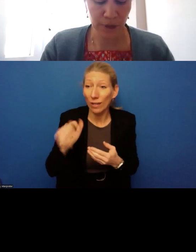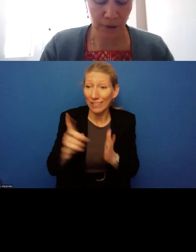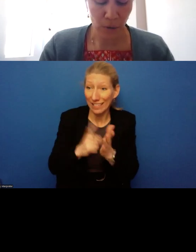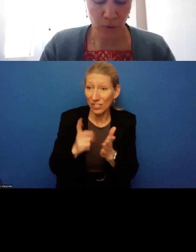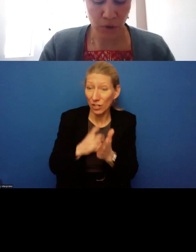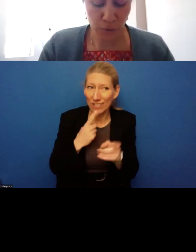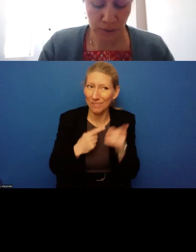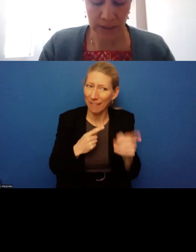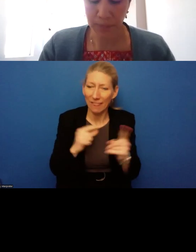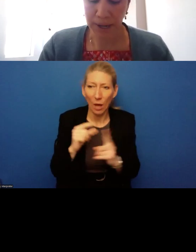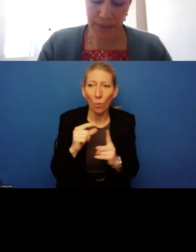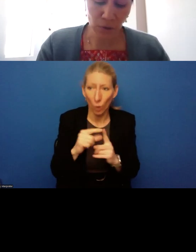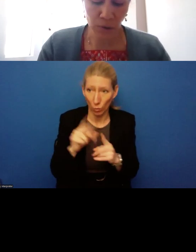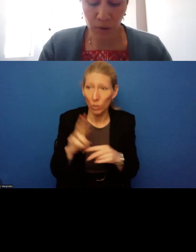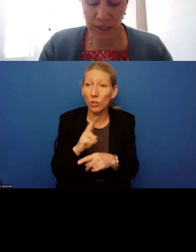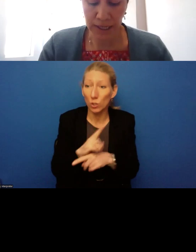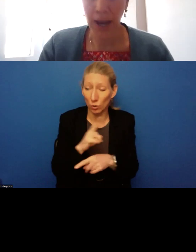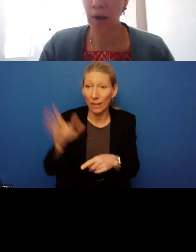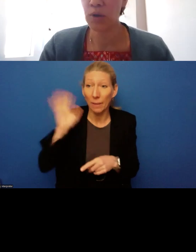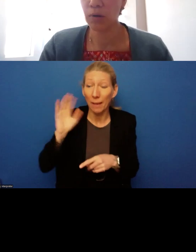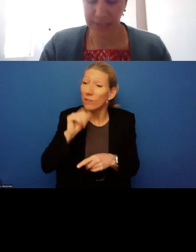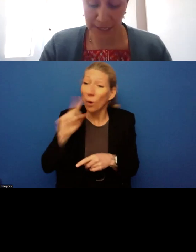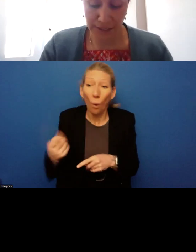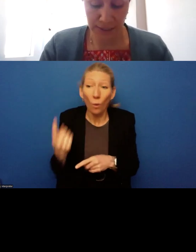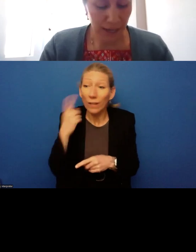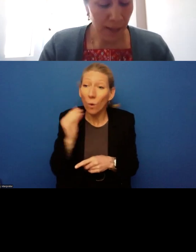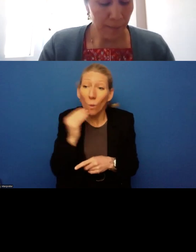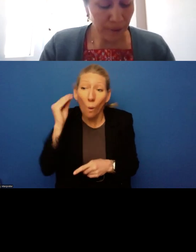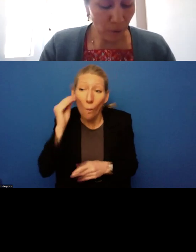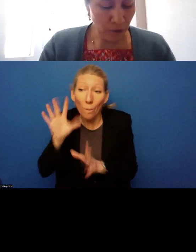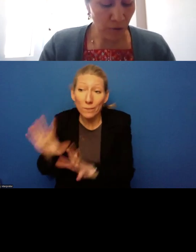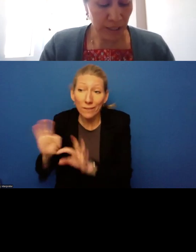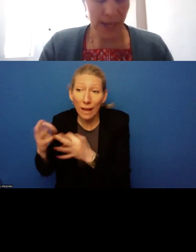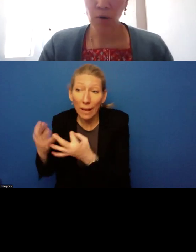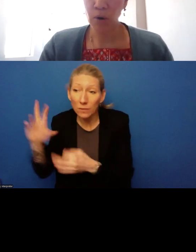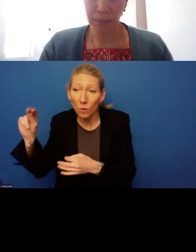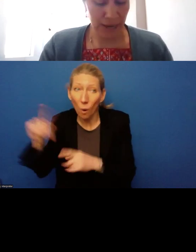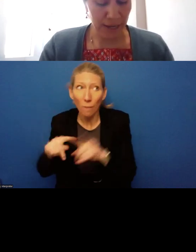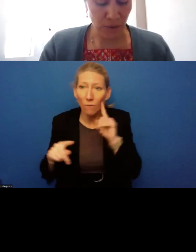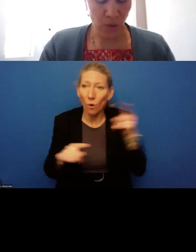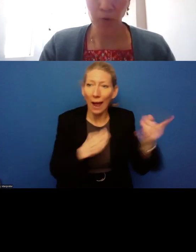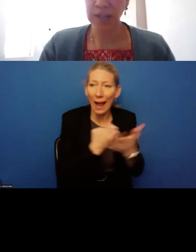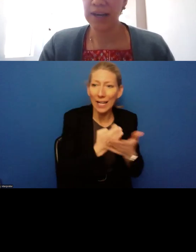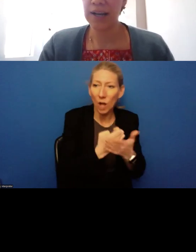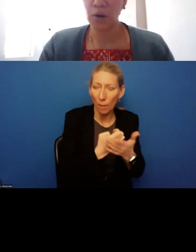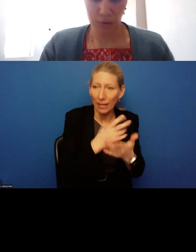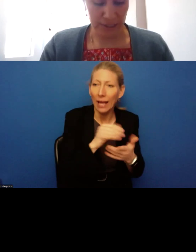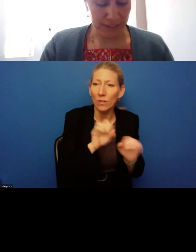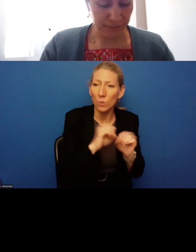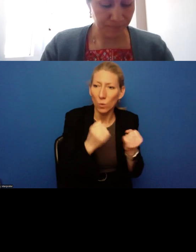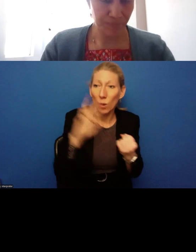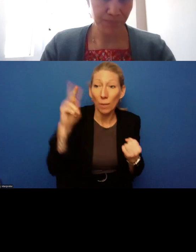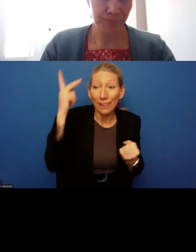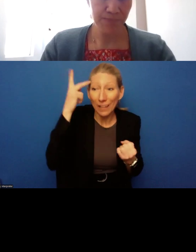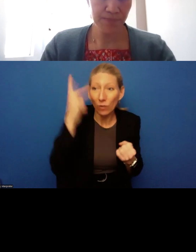this verb was used in the past not only in household settings, but also in economic and sociopolitical